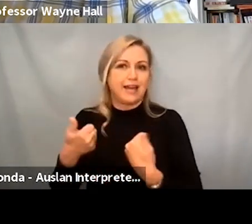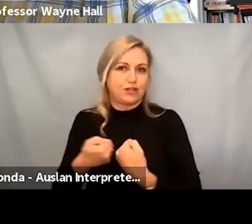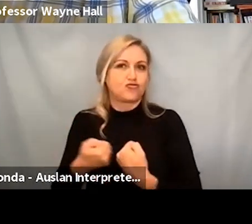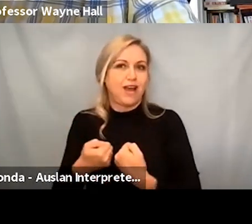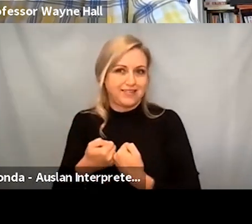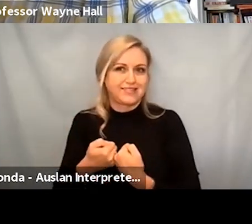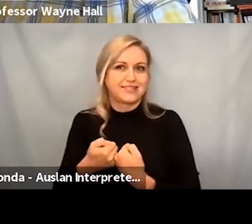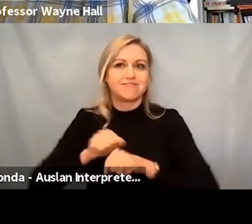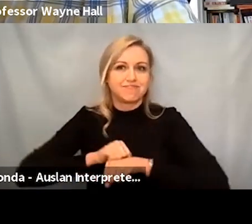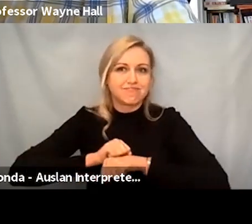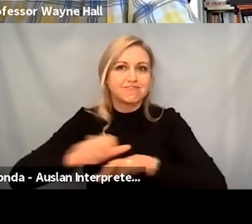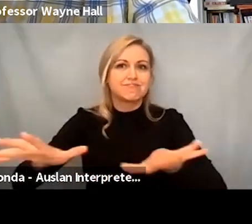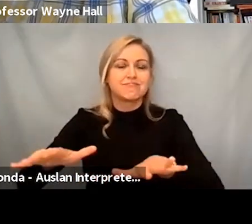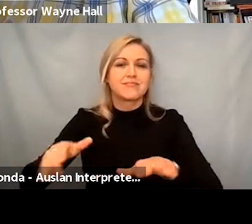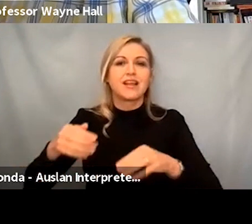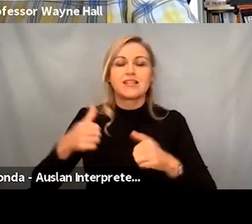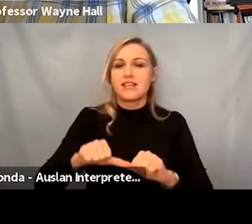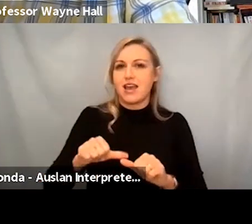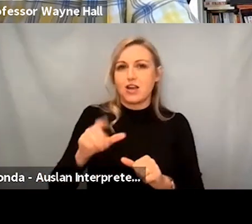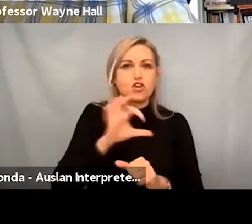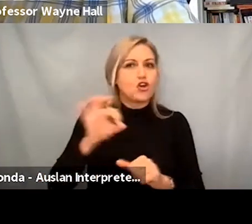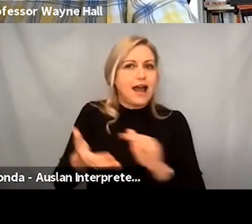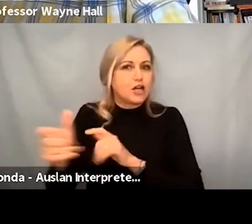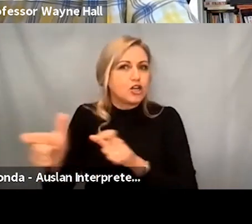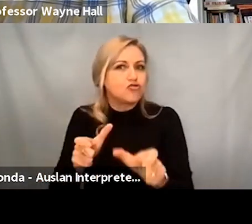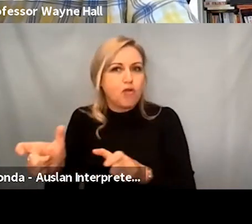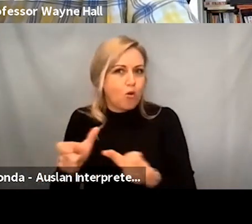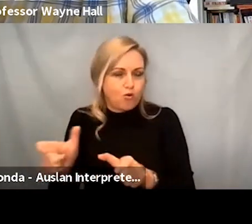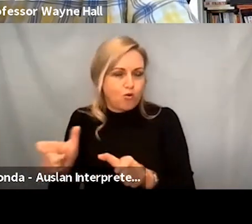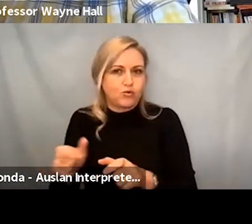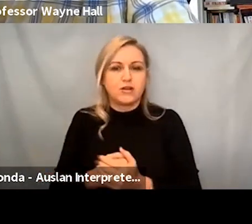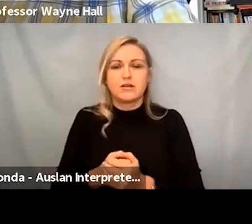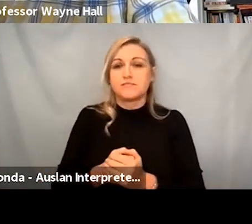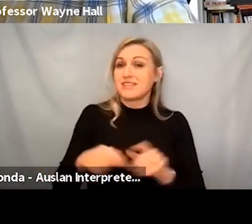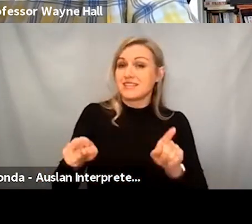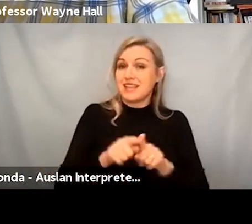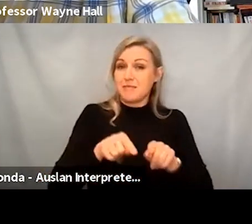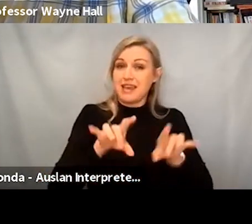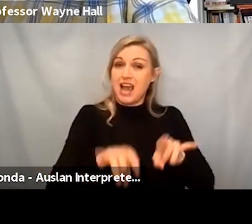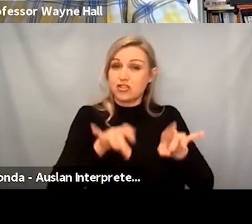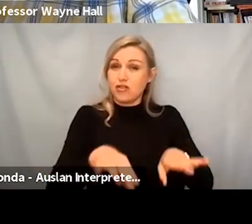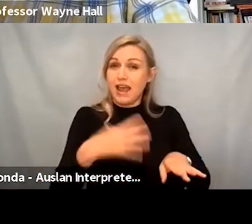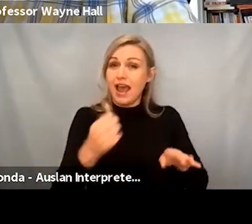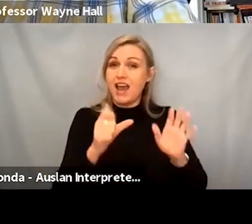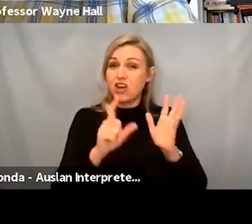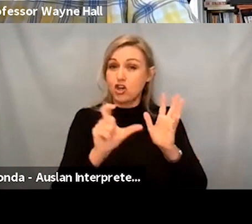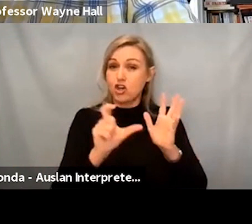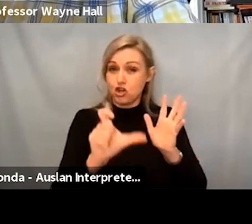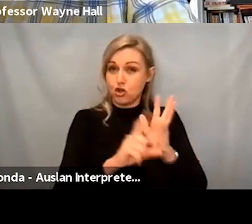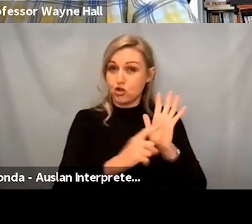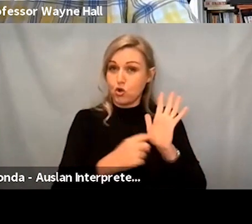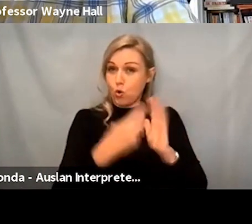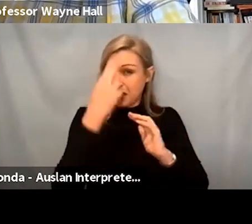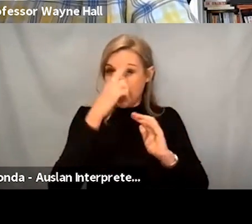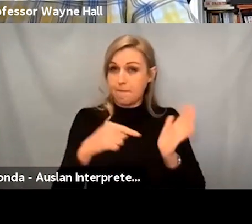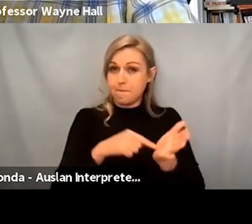get out into the wild, and not just into the wild. I mean, there was a cult in Australia called The Family, which was run